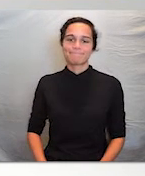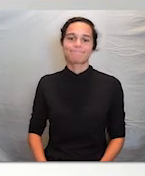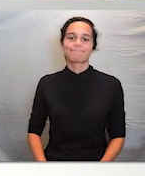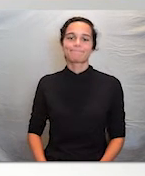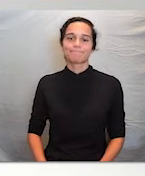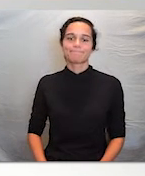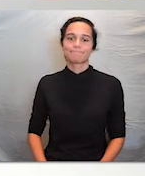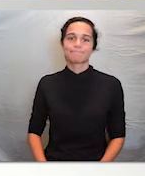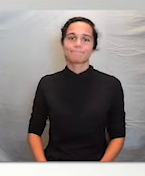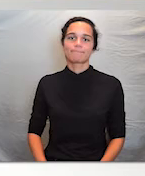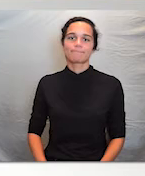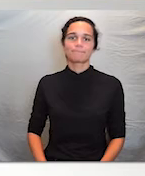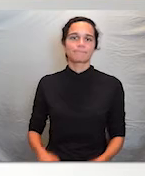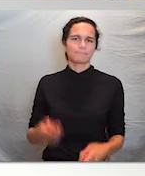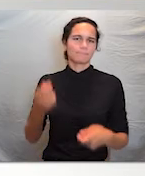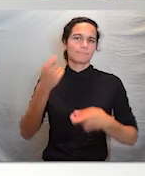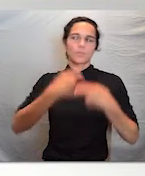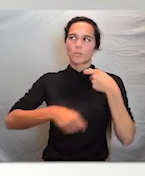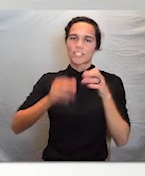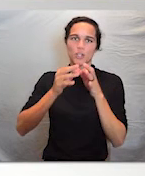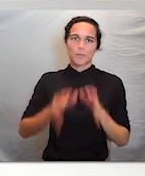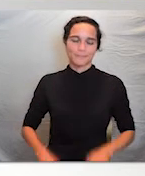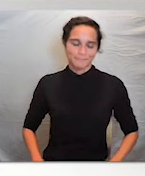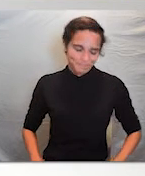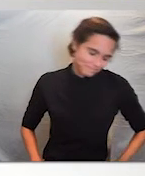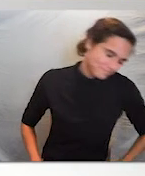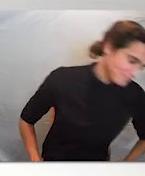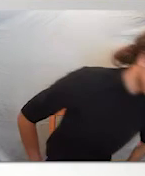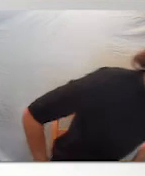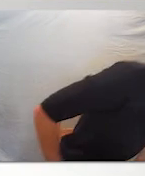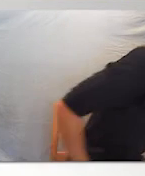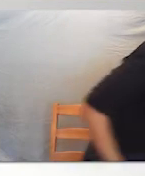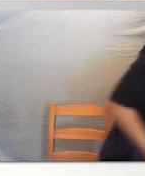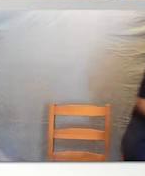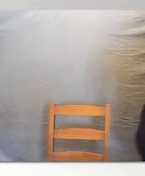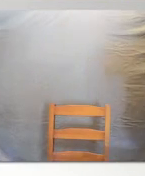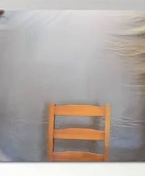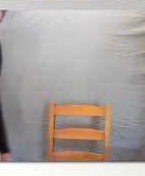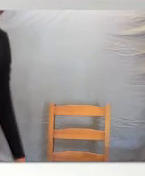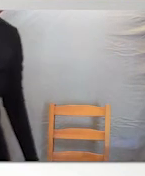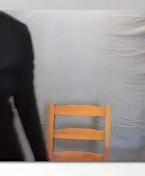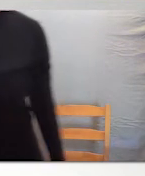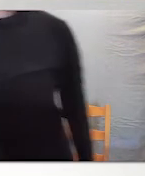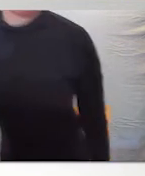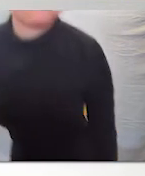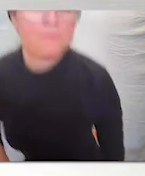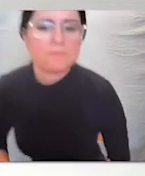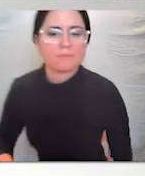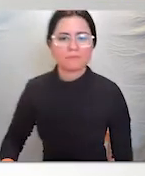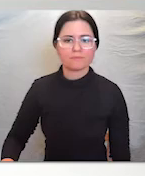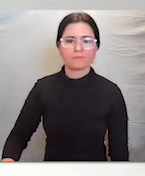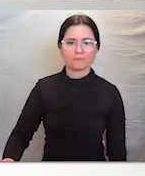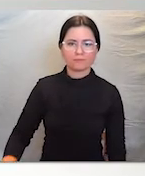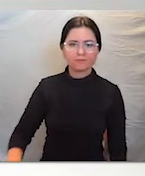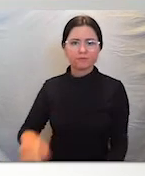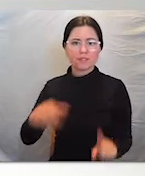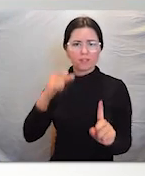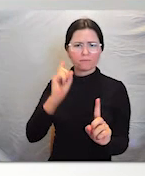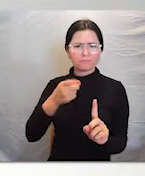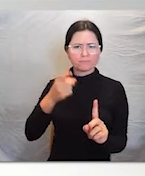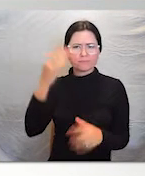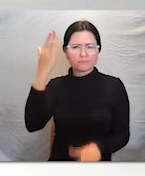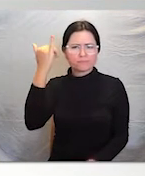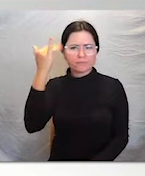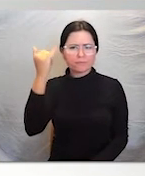What is the purpose of work? Why do we work? Do we work for money? Do we work for helping